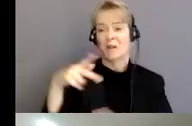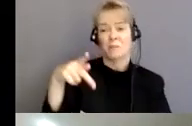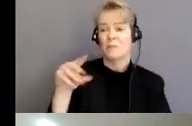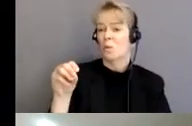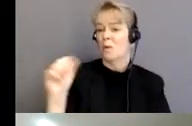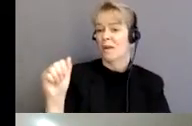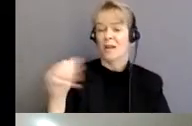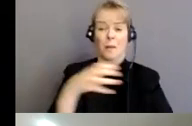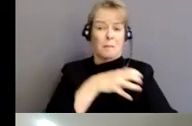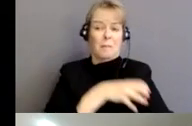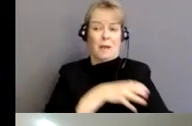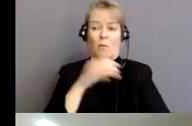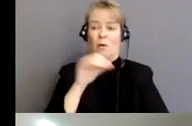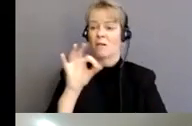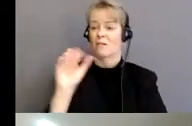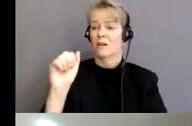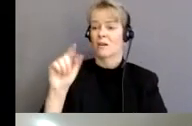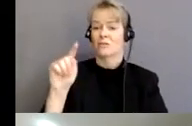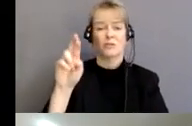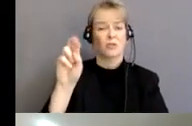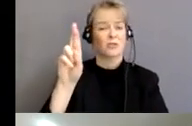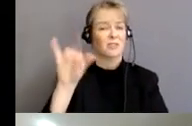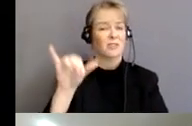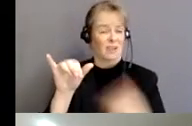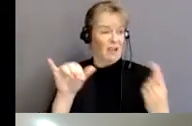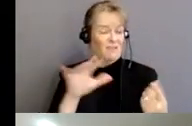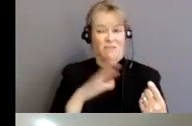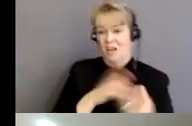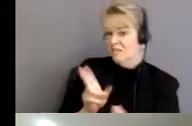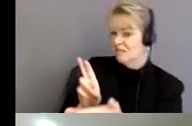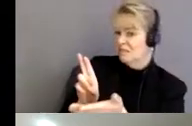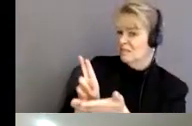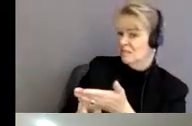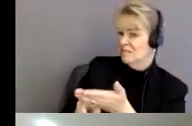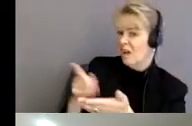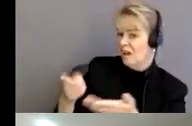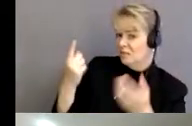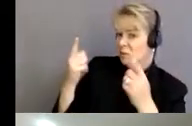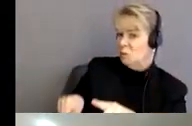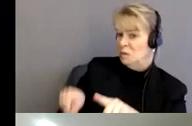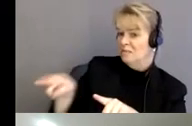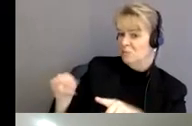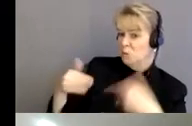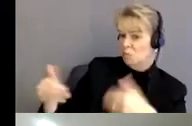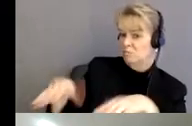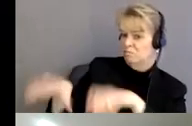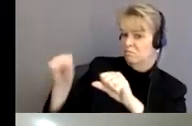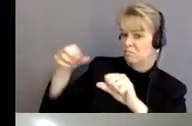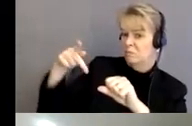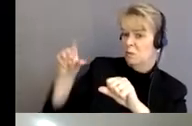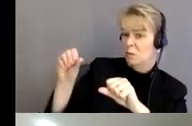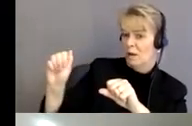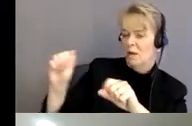given written documentation trusting that someone is going to look after your finances, but unfortunately they are taking